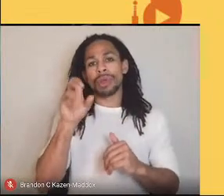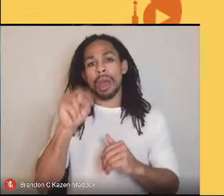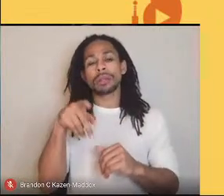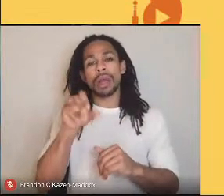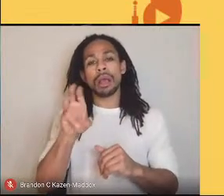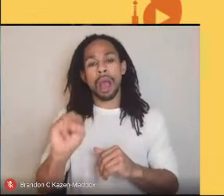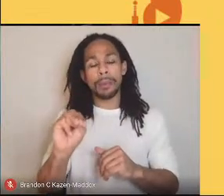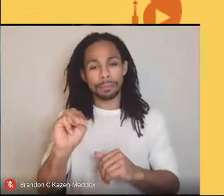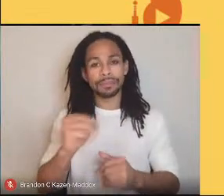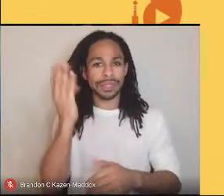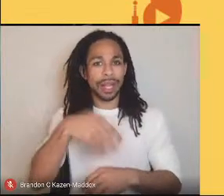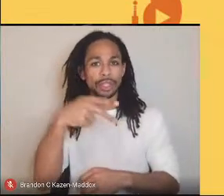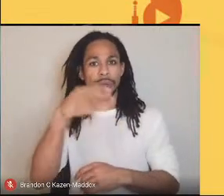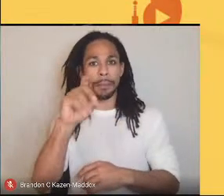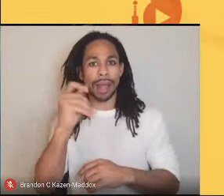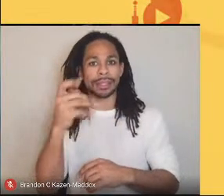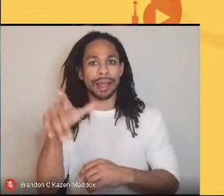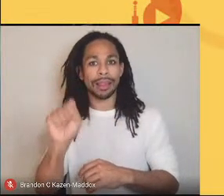patreon.com/podtales.